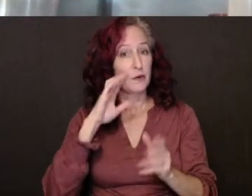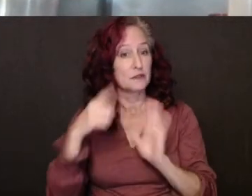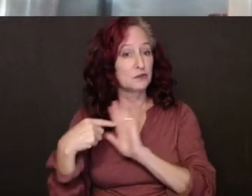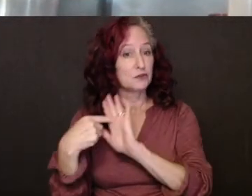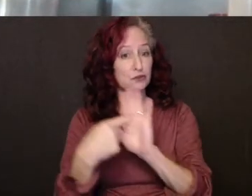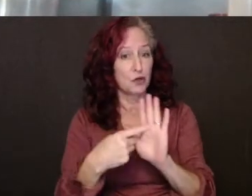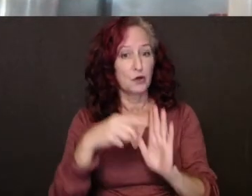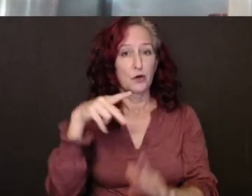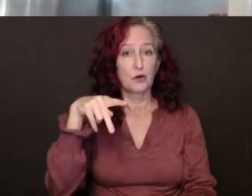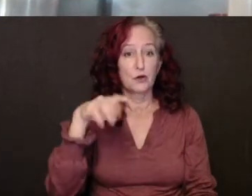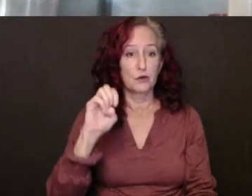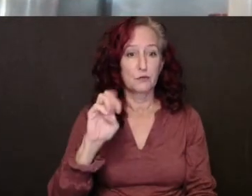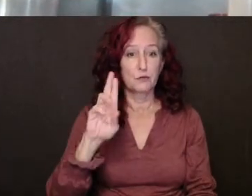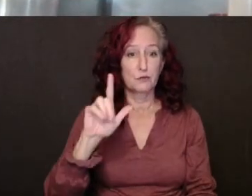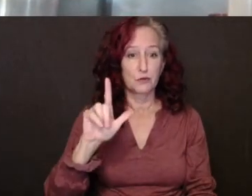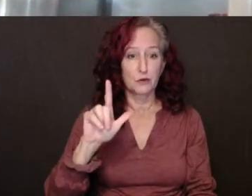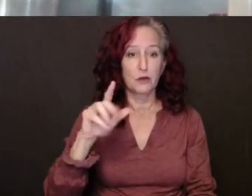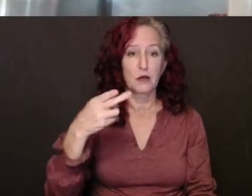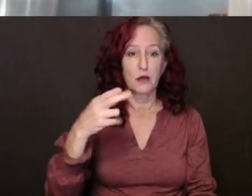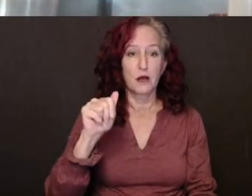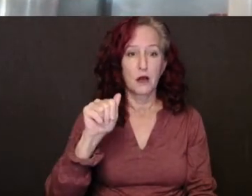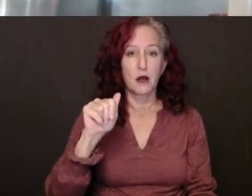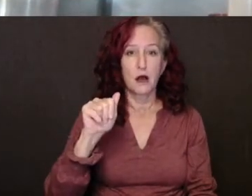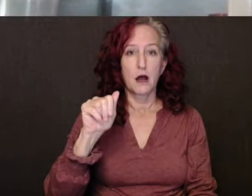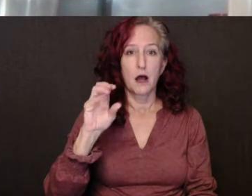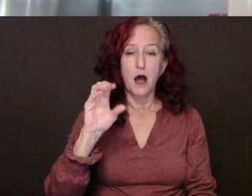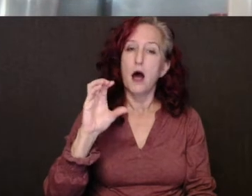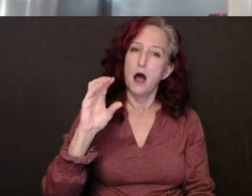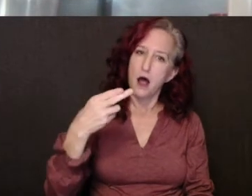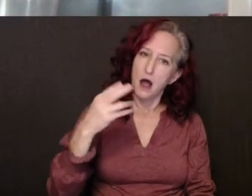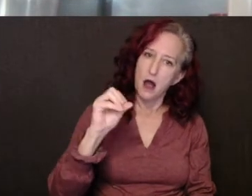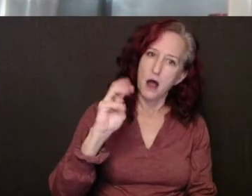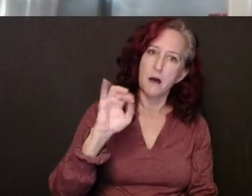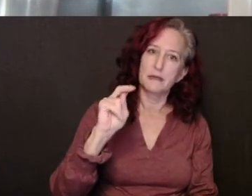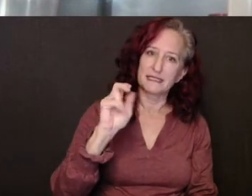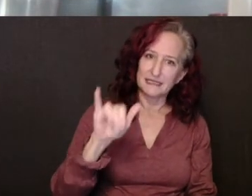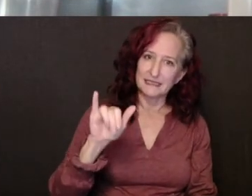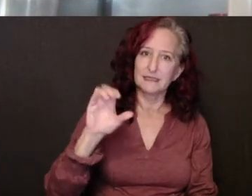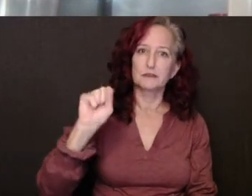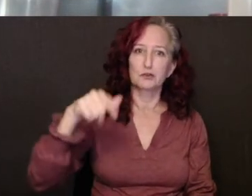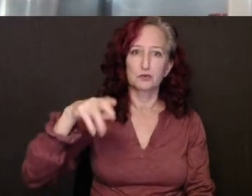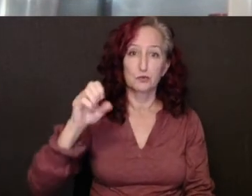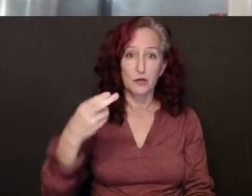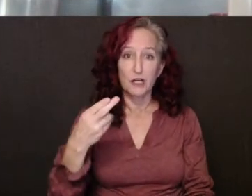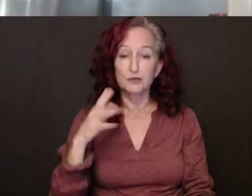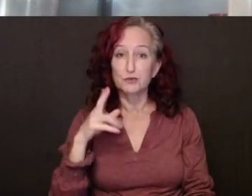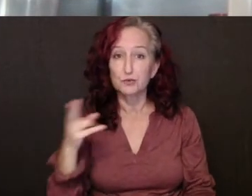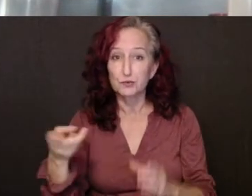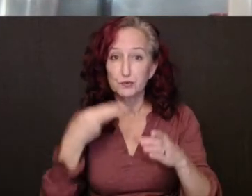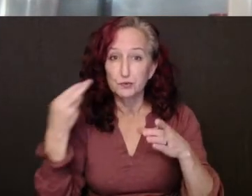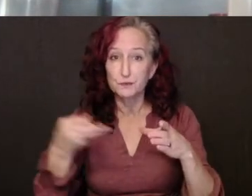also the owner of Wahpepah's Kitchen's new restaurant here in the Fruitvale area. I am doing a demonstration today